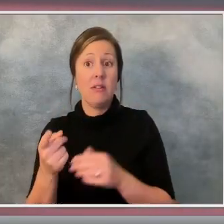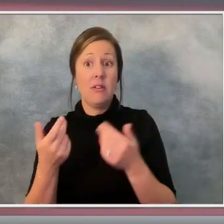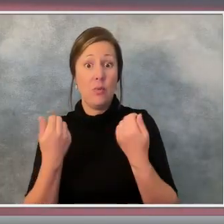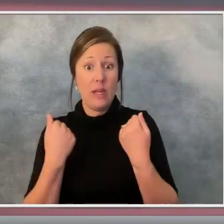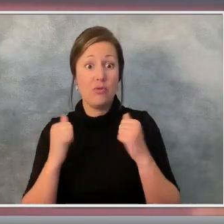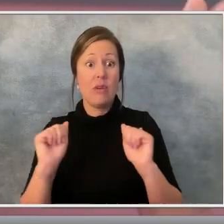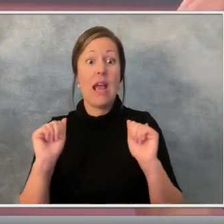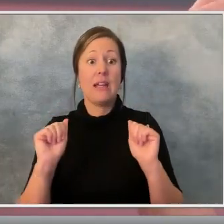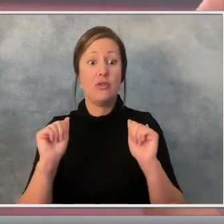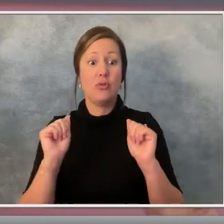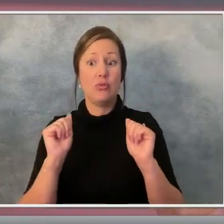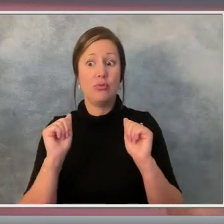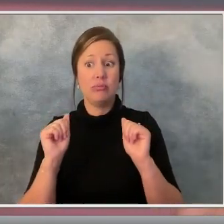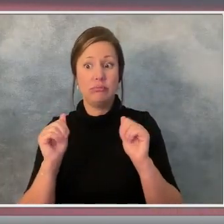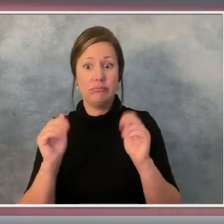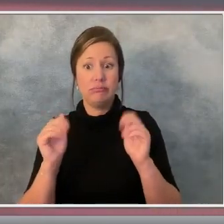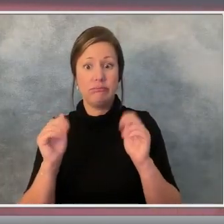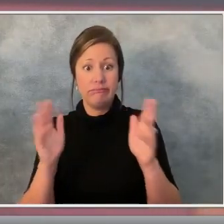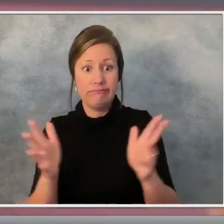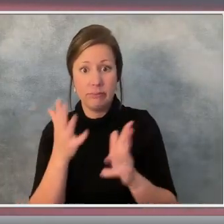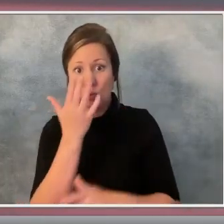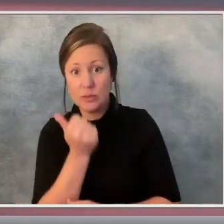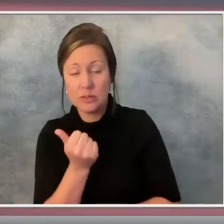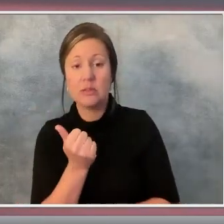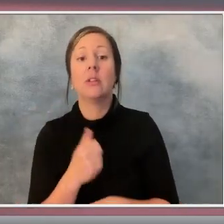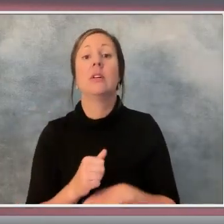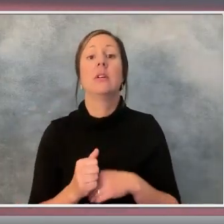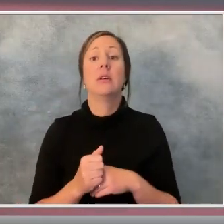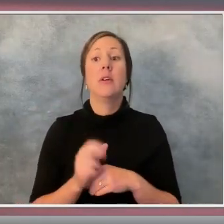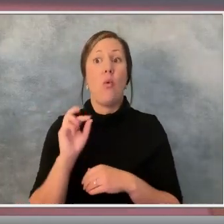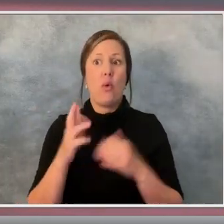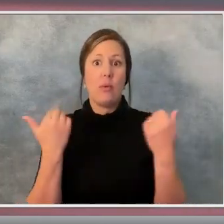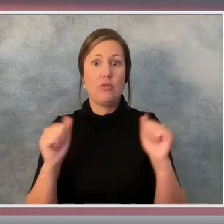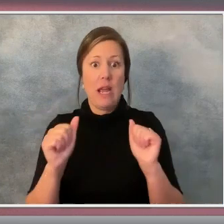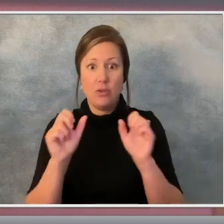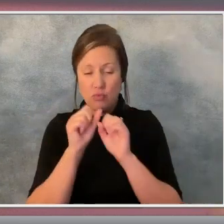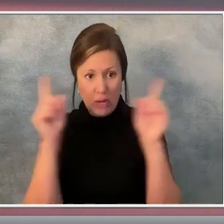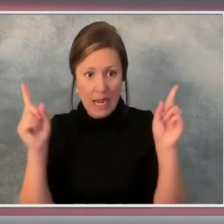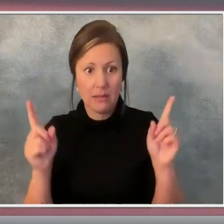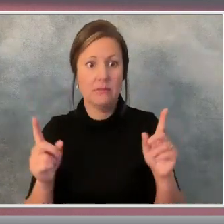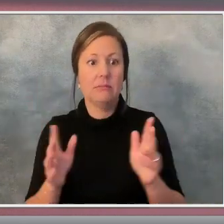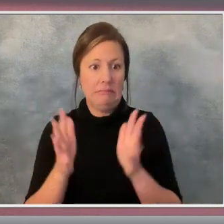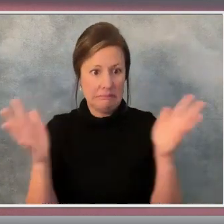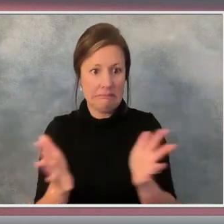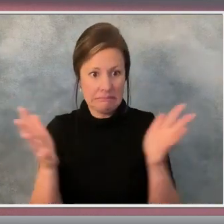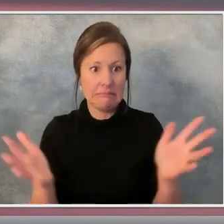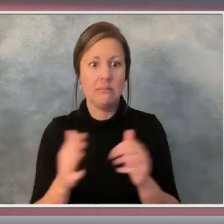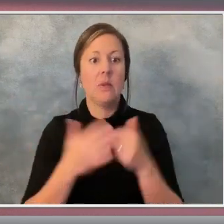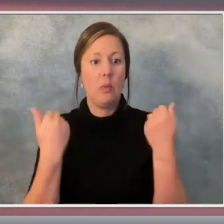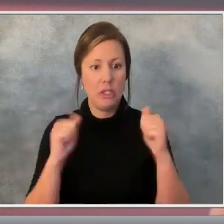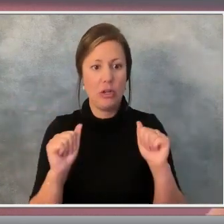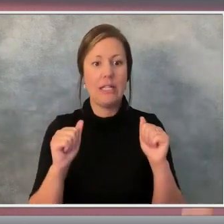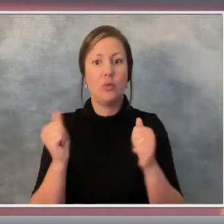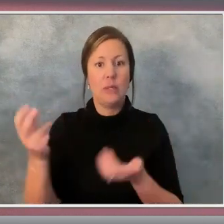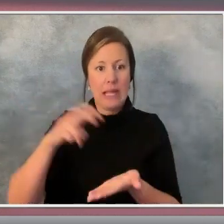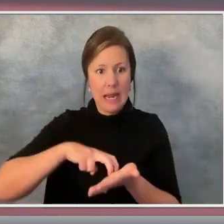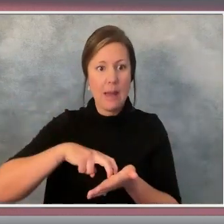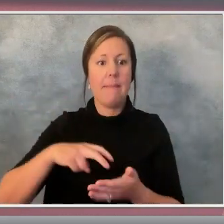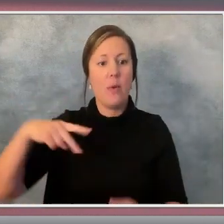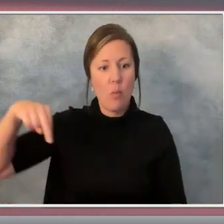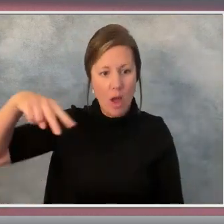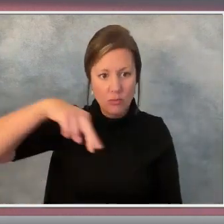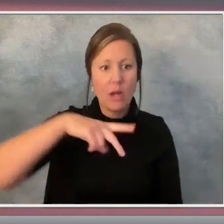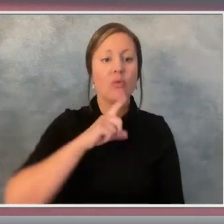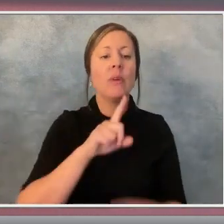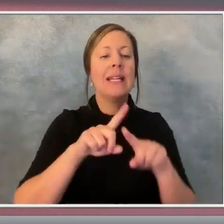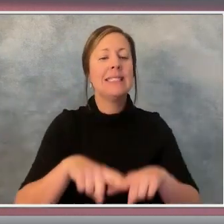have had people on VV ECMO that we try to actually get them to get up and walk around and do these kind of things. So it depends on how you're cannulated